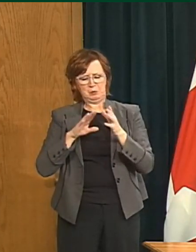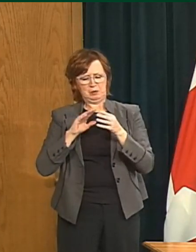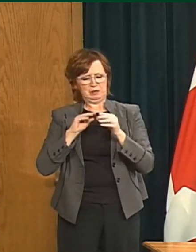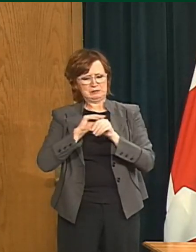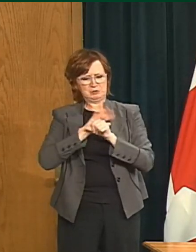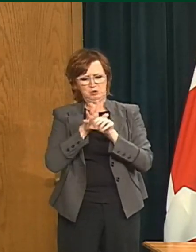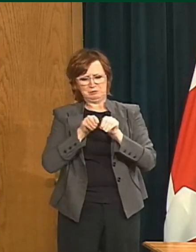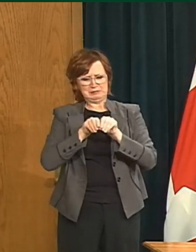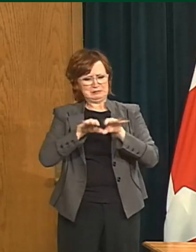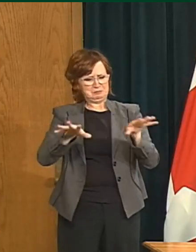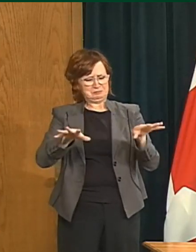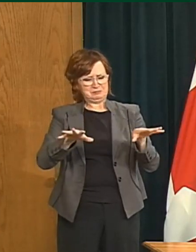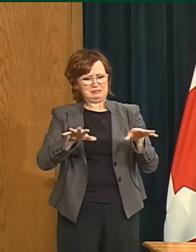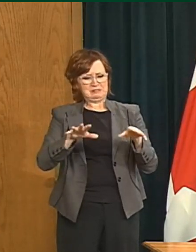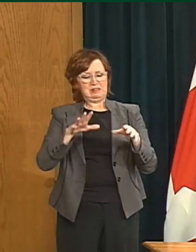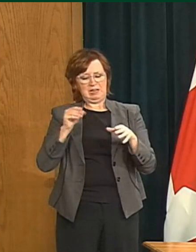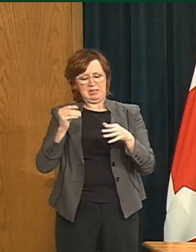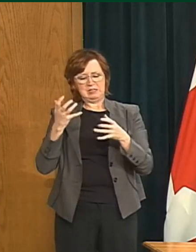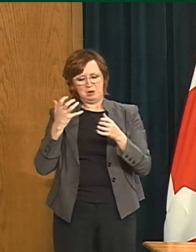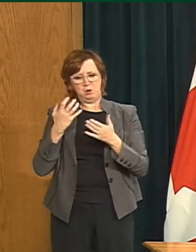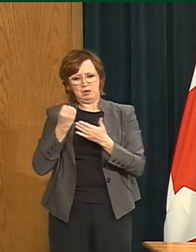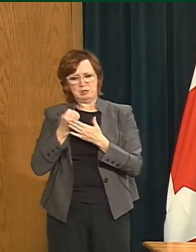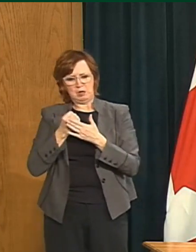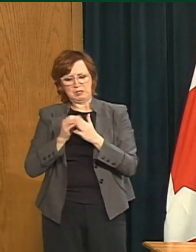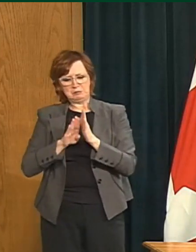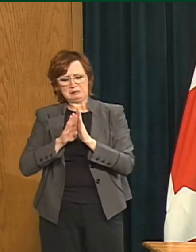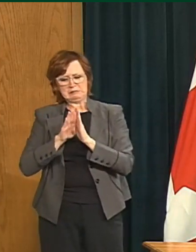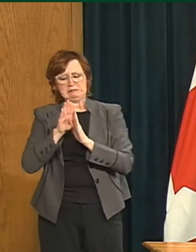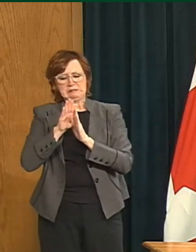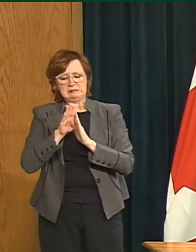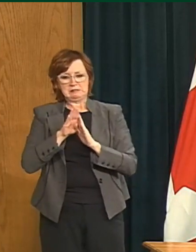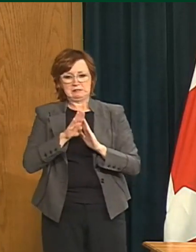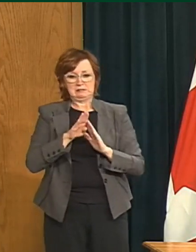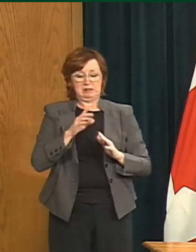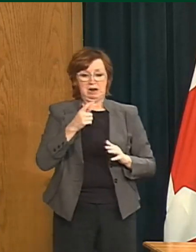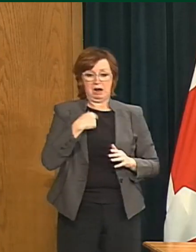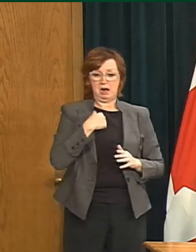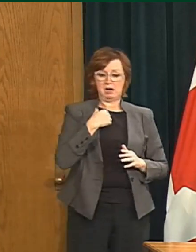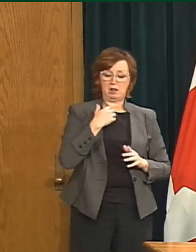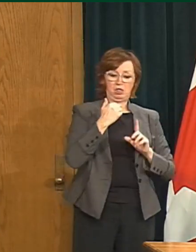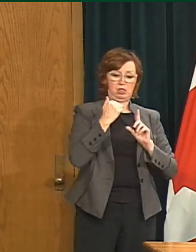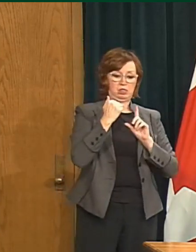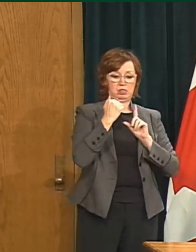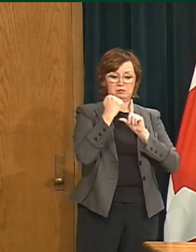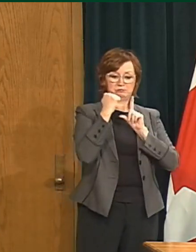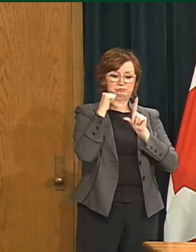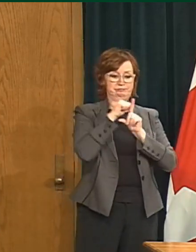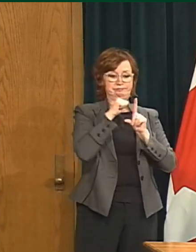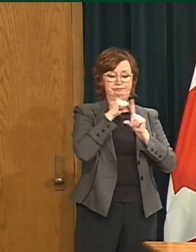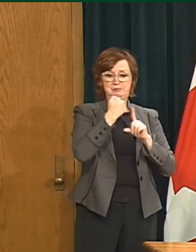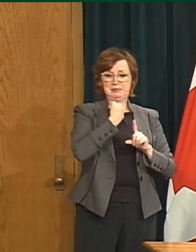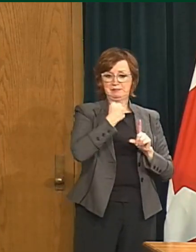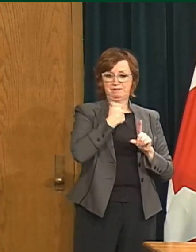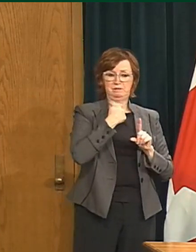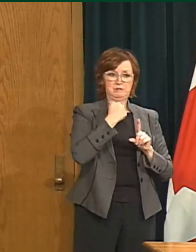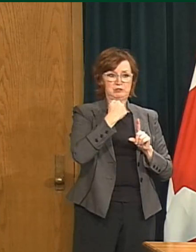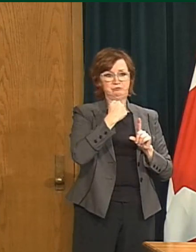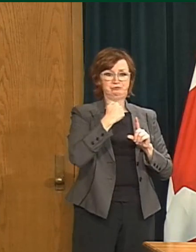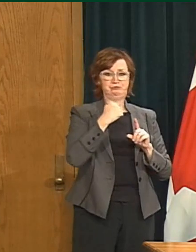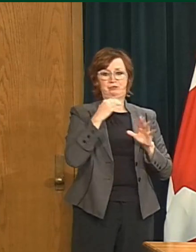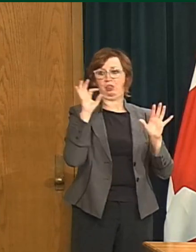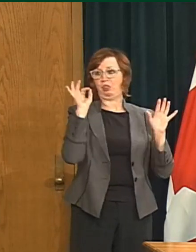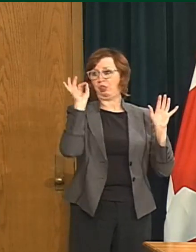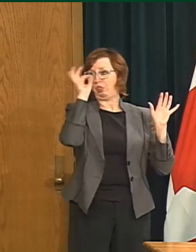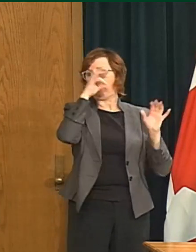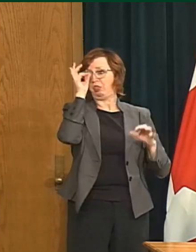province. There are no illusions. I have no illusions that what we are doing isn't working. It is working,